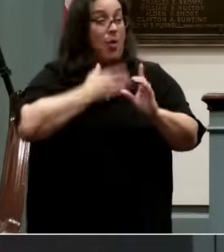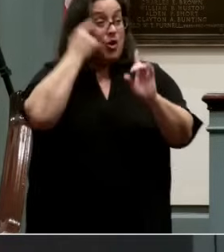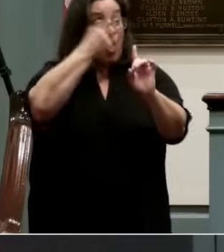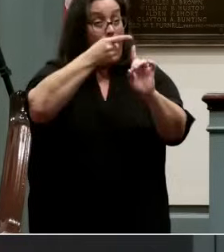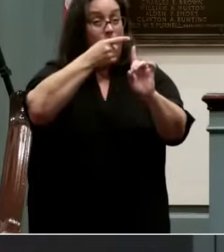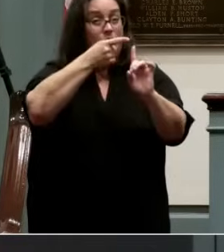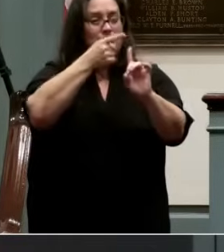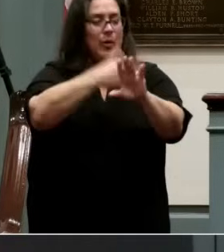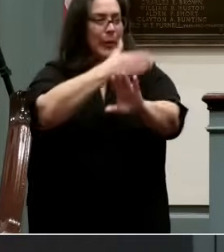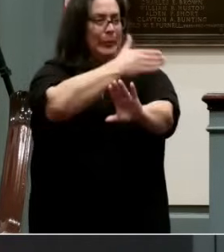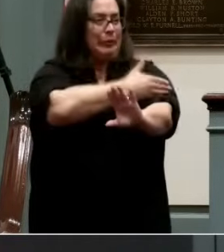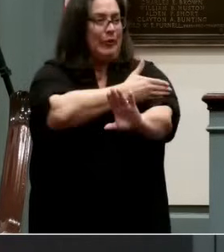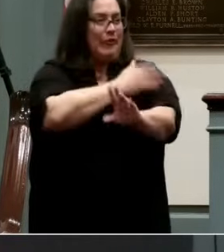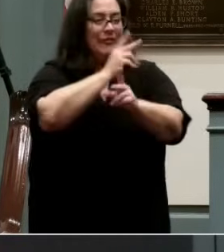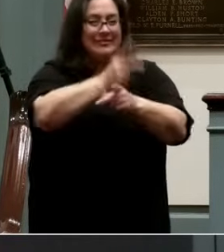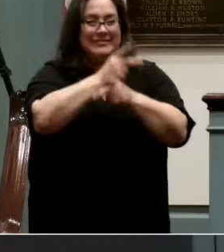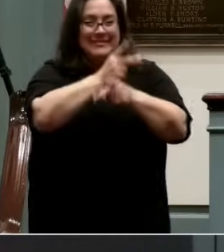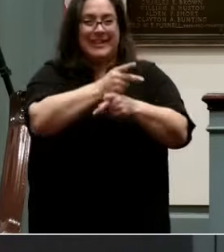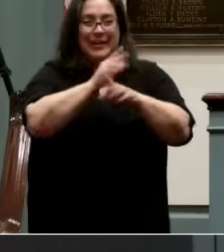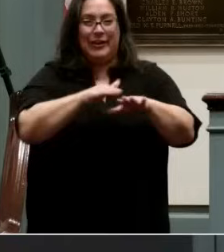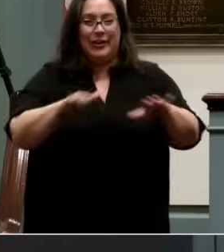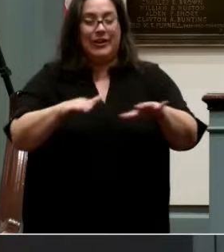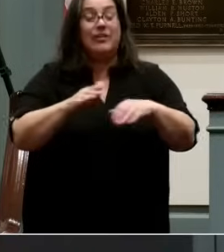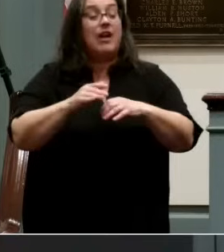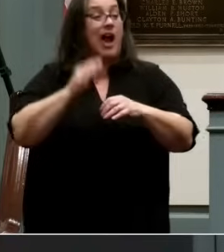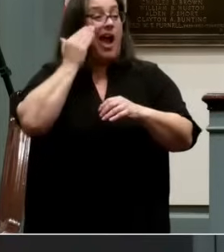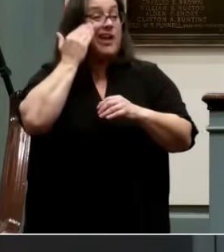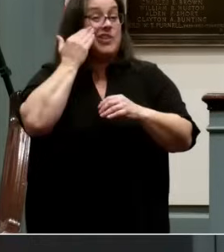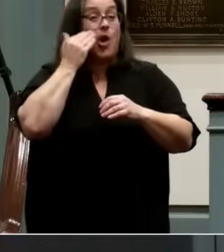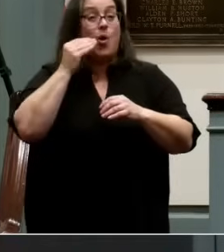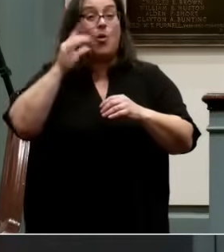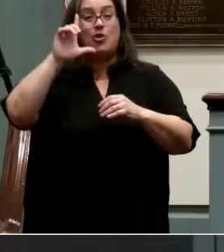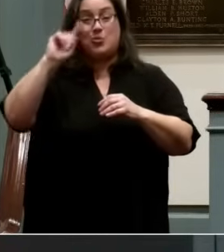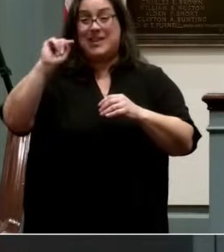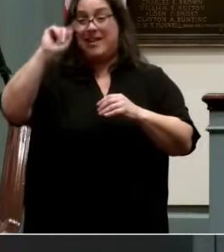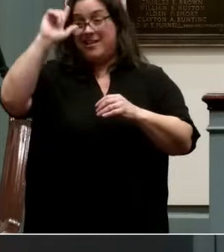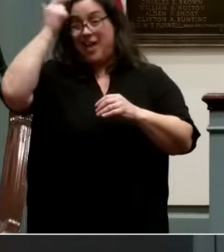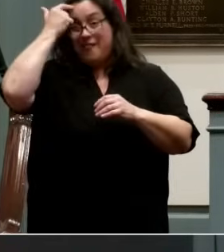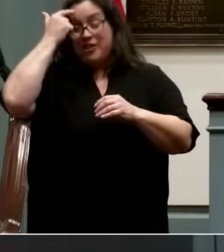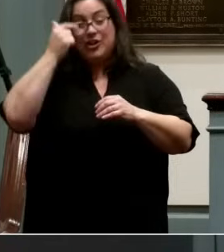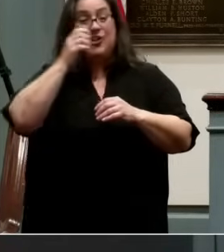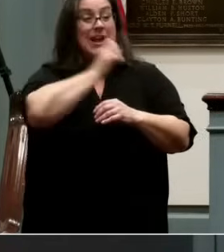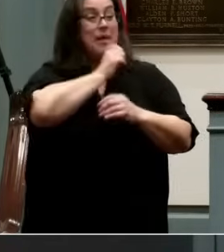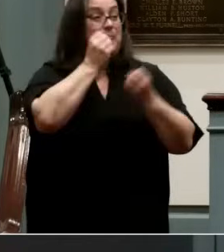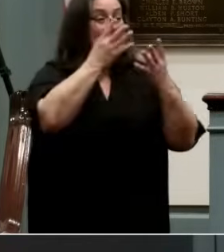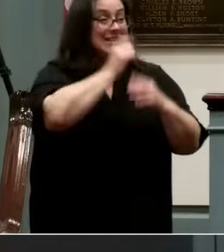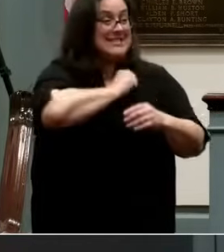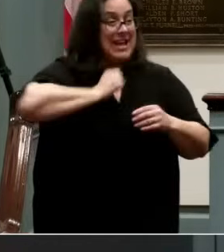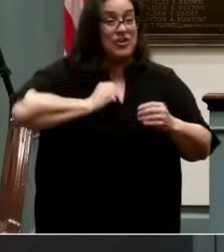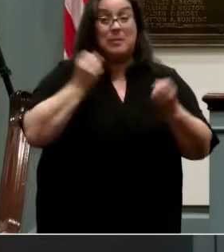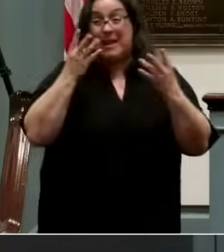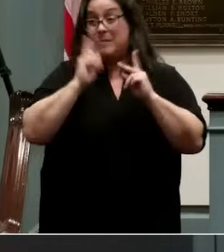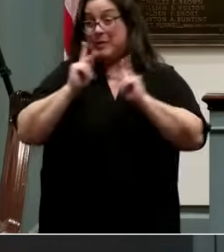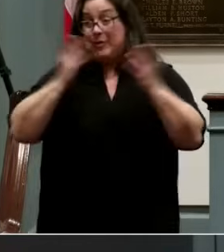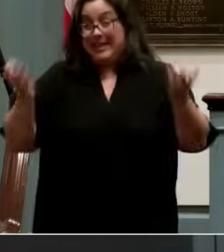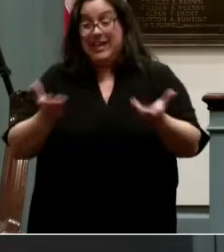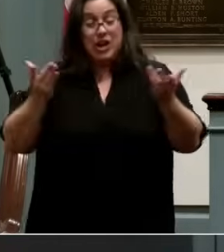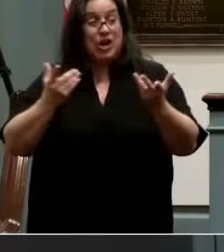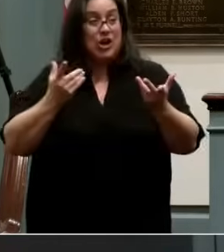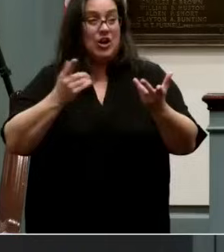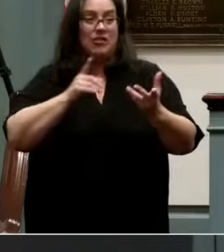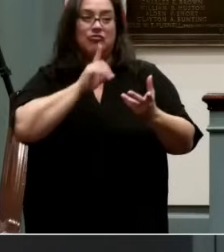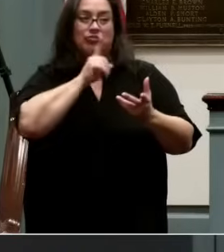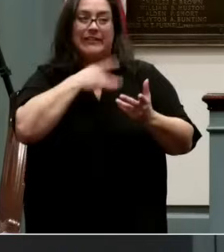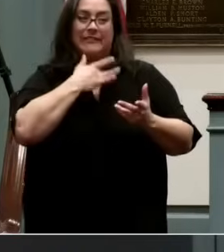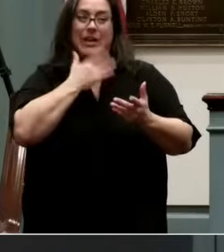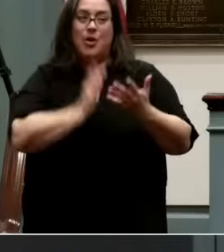Delaware. I know that this is a priority for our Lieutenant Governor, for Senator Gay, and many others in this chamber, and we look forward to working with